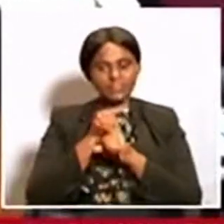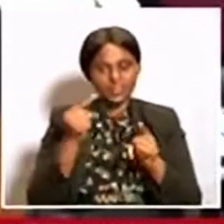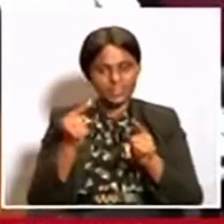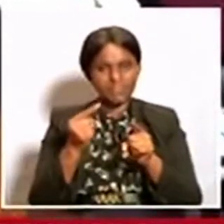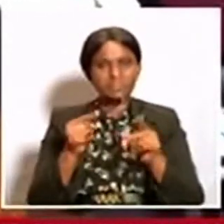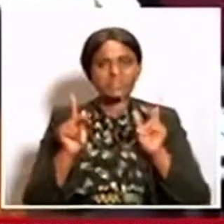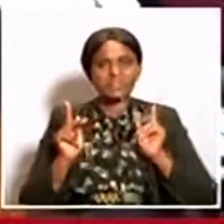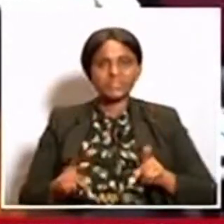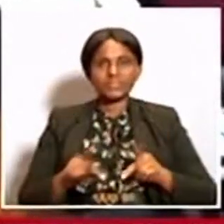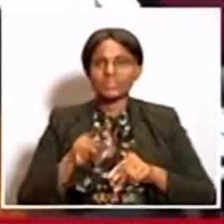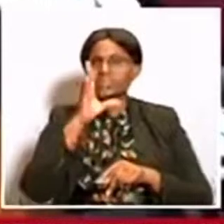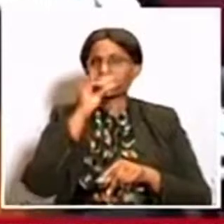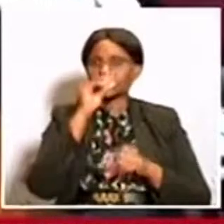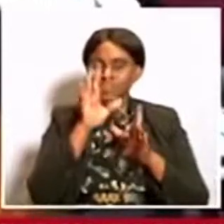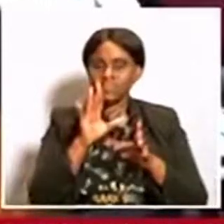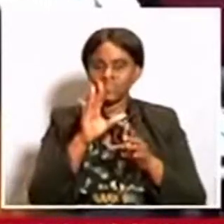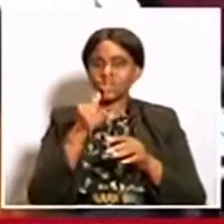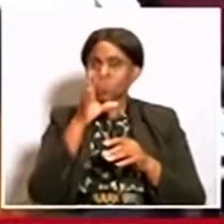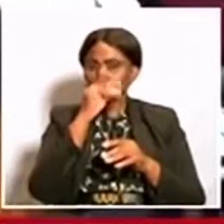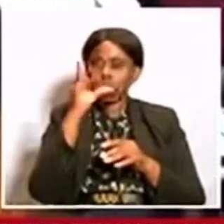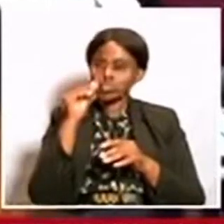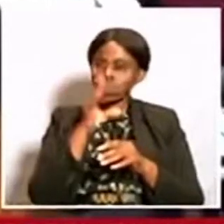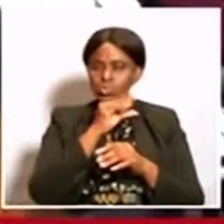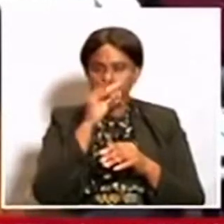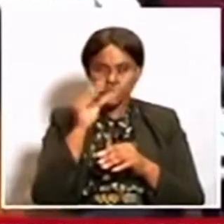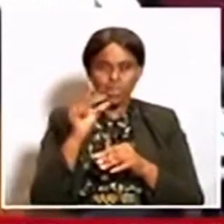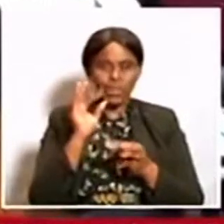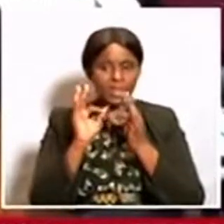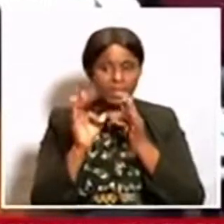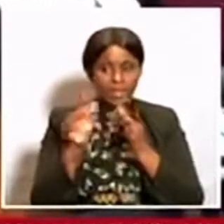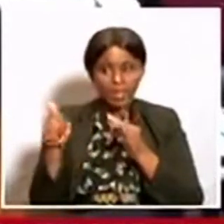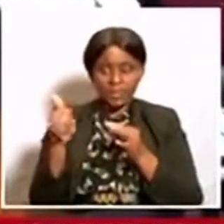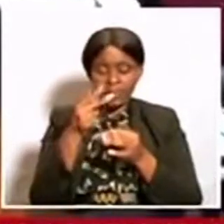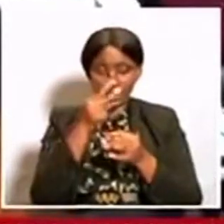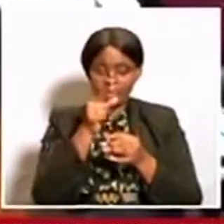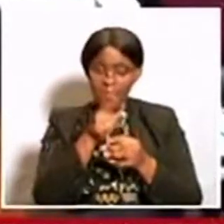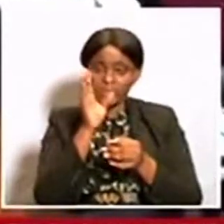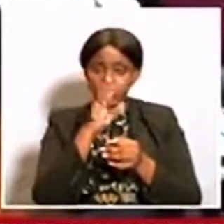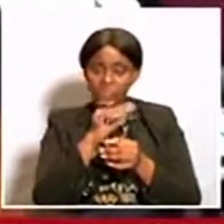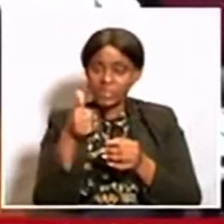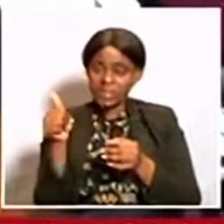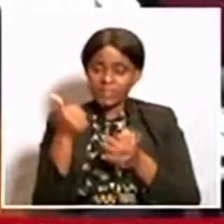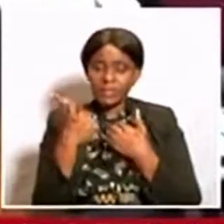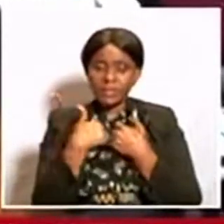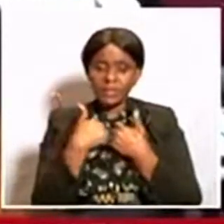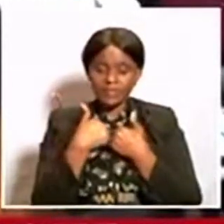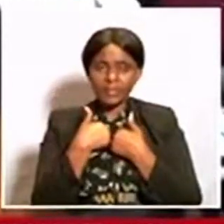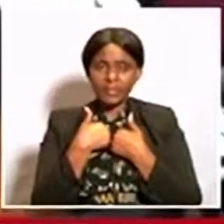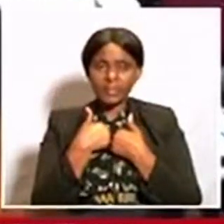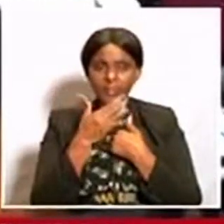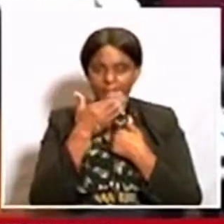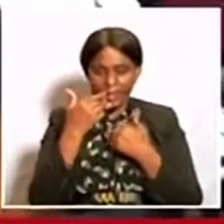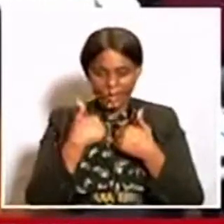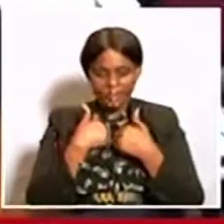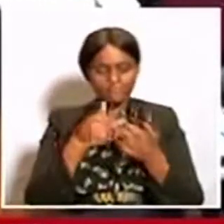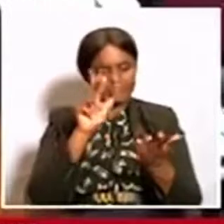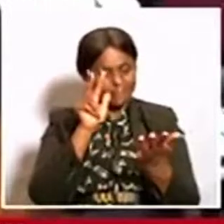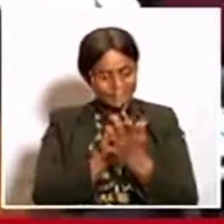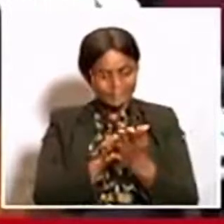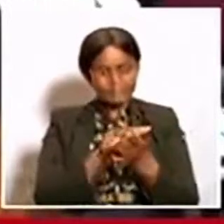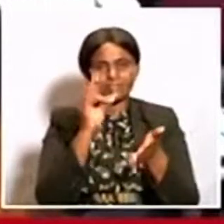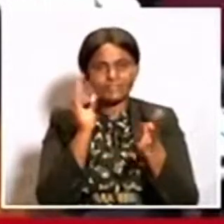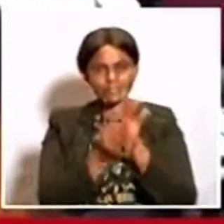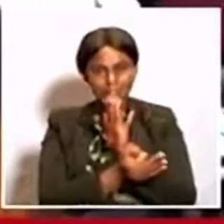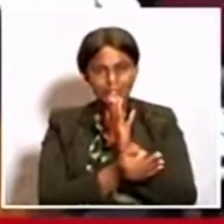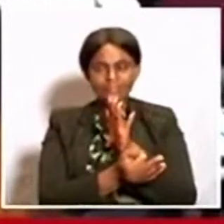here. I'm saying if you saw it, you have, because you must document it, eh? Yes,